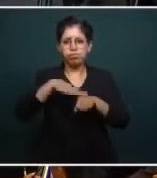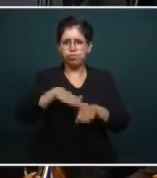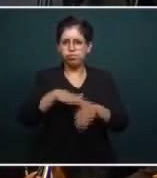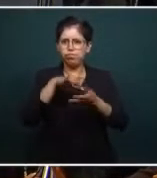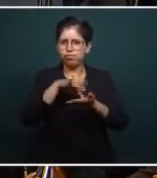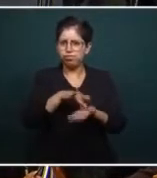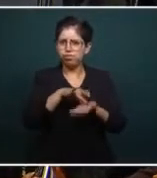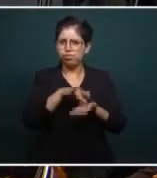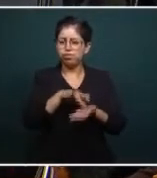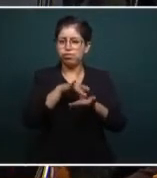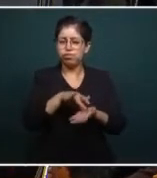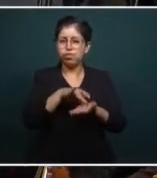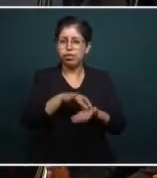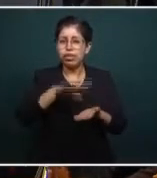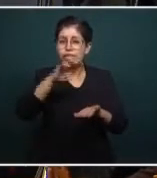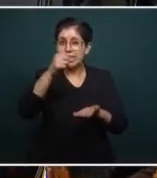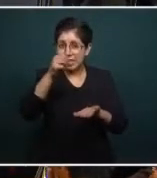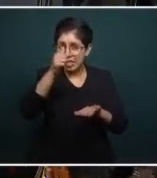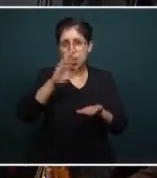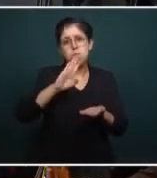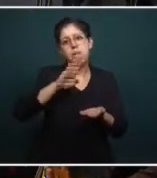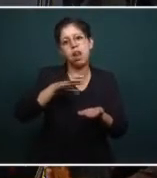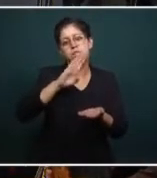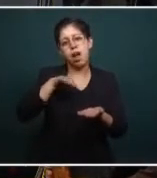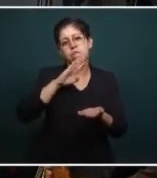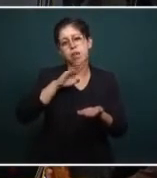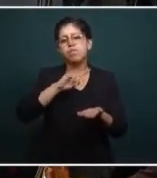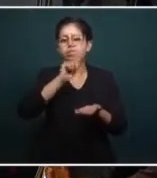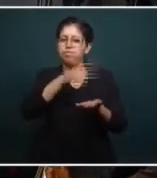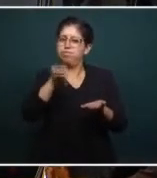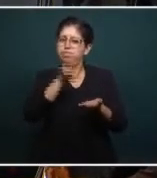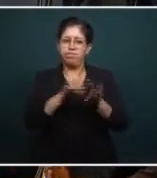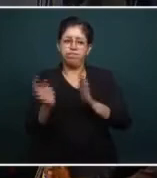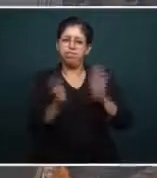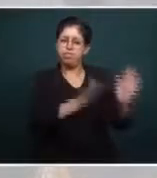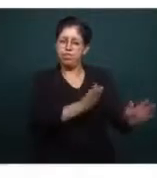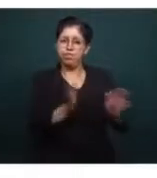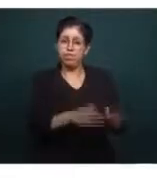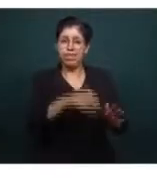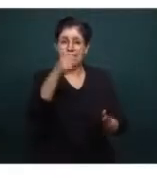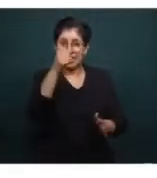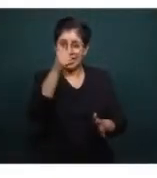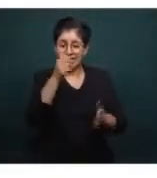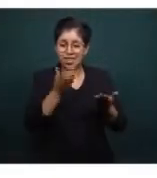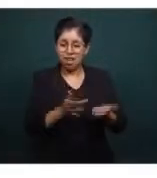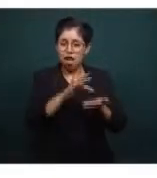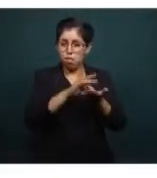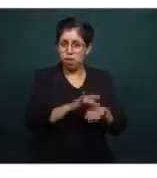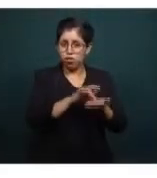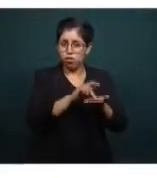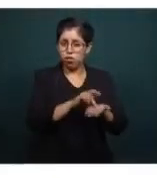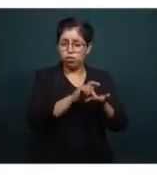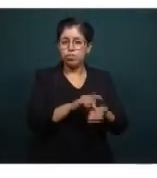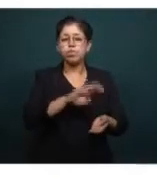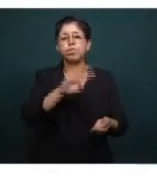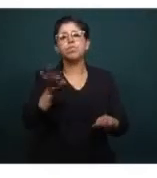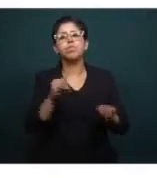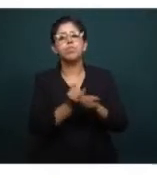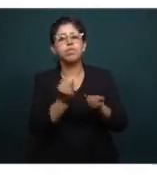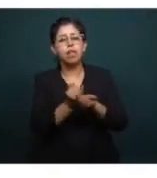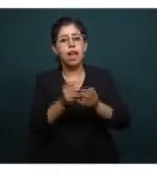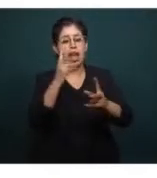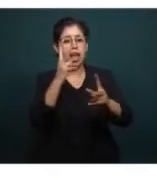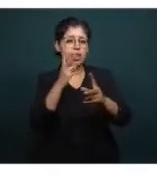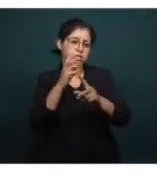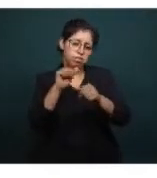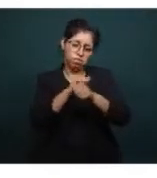con calibration problemas de calibración, fueron on 6 of them inmovilizadas. for Se calibration. inmovilizaron 6 de So once 18 they get vehículos tested and verificados, they